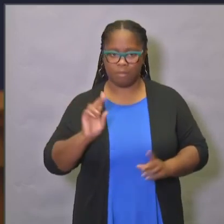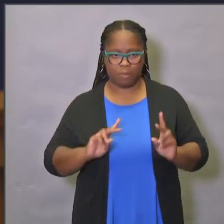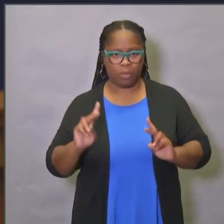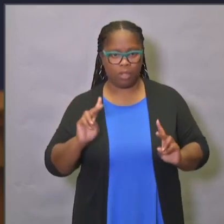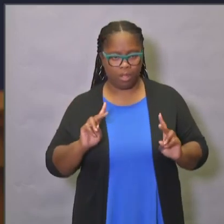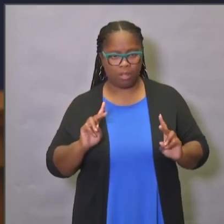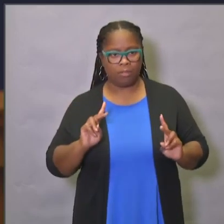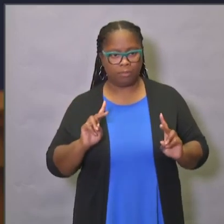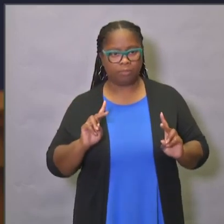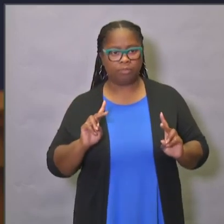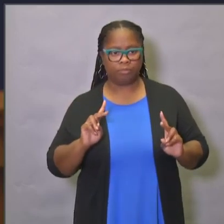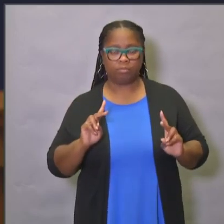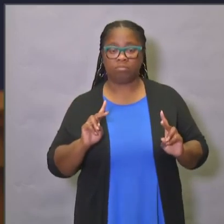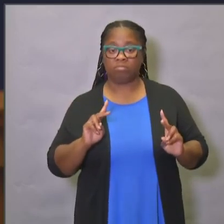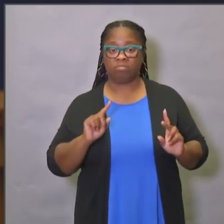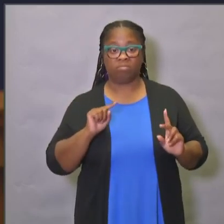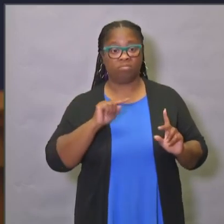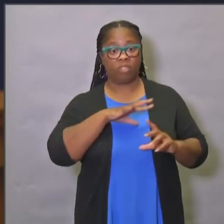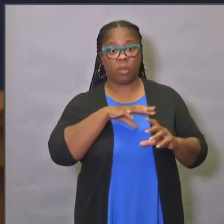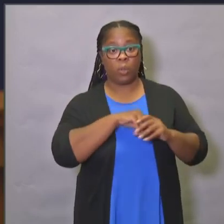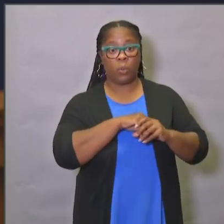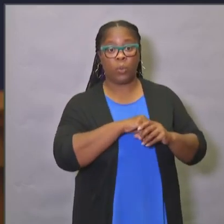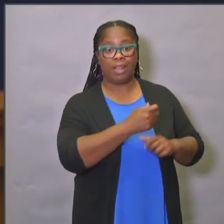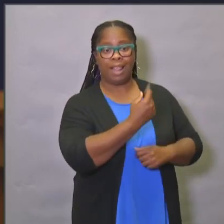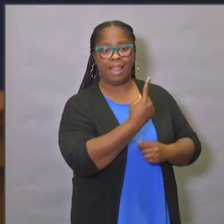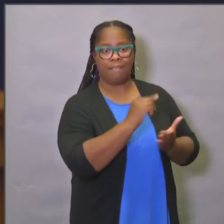268,455. These cases include